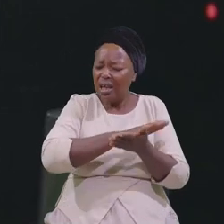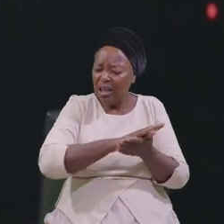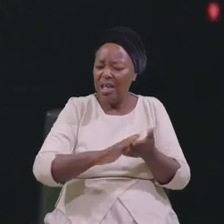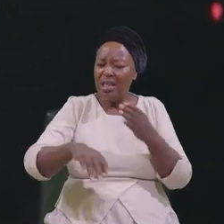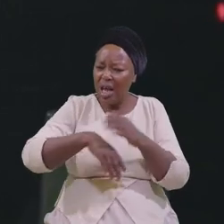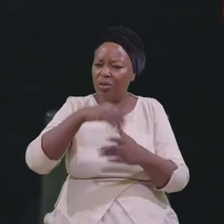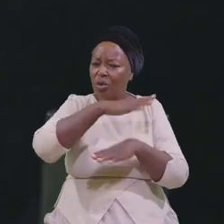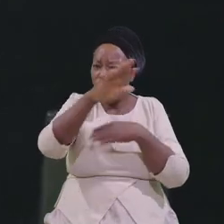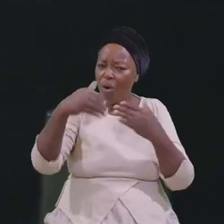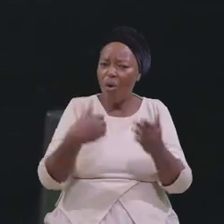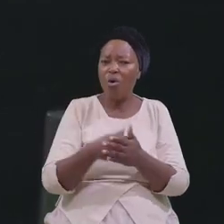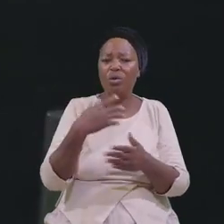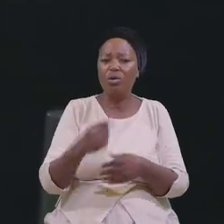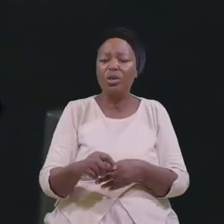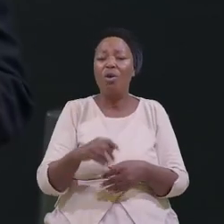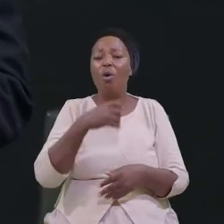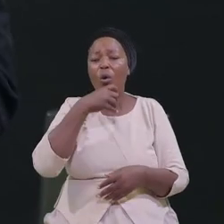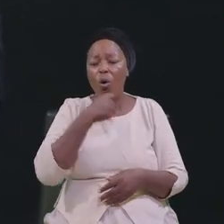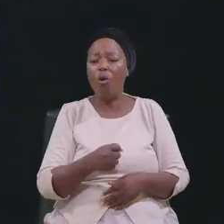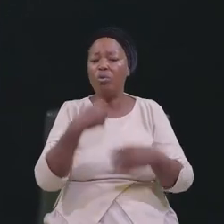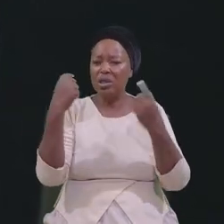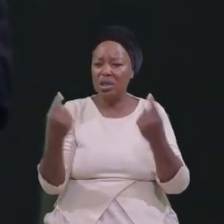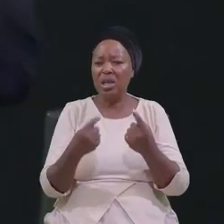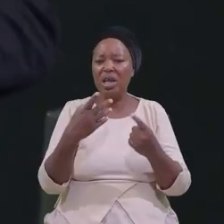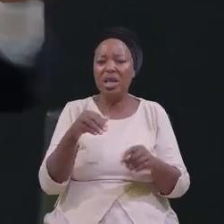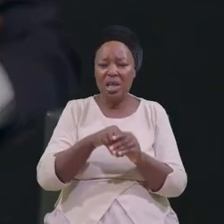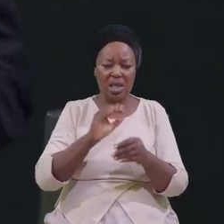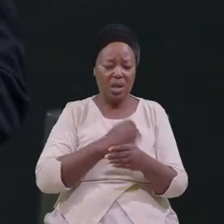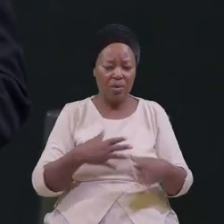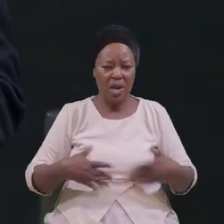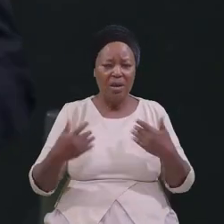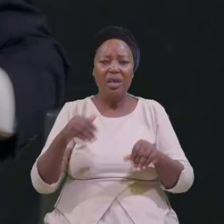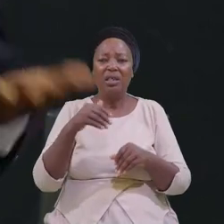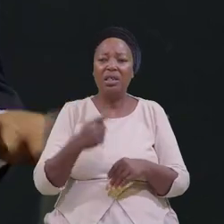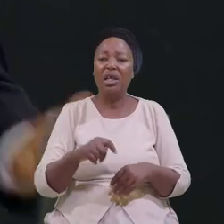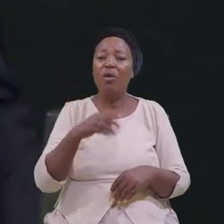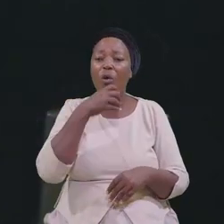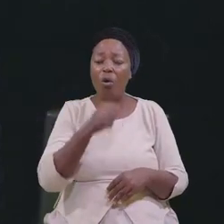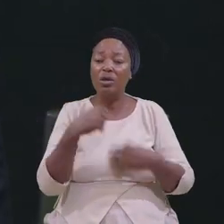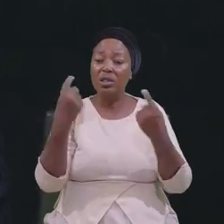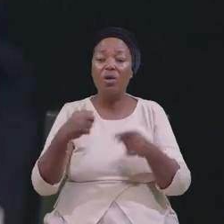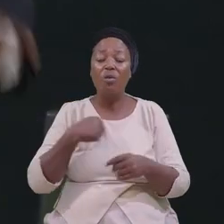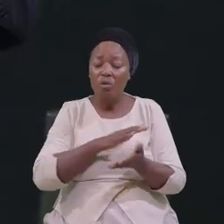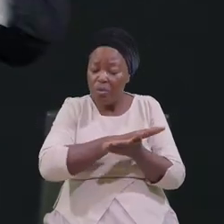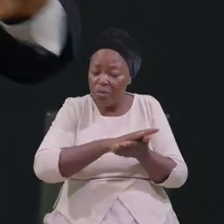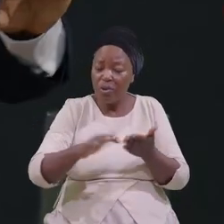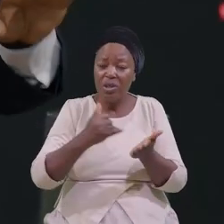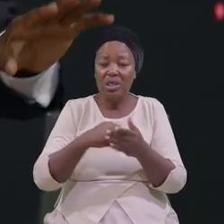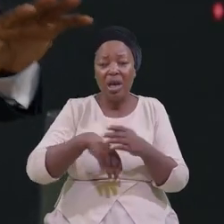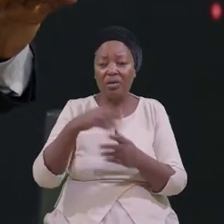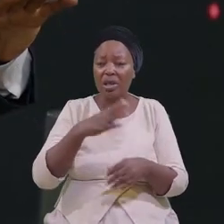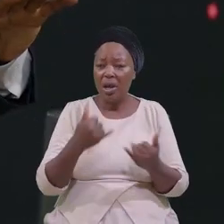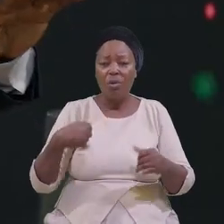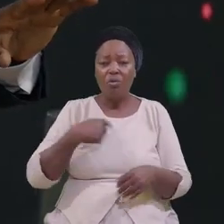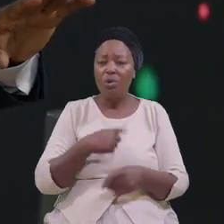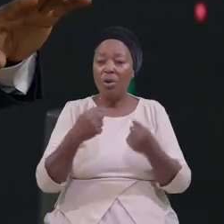old leaven. In our lives, the old leaven will purge out. Now we come to a new year, and everything should